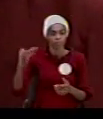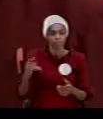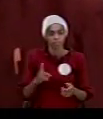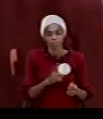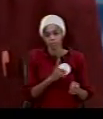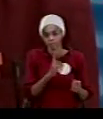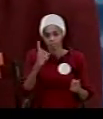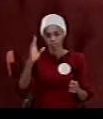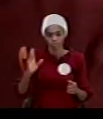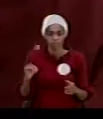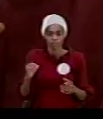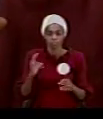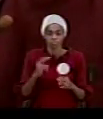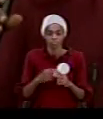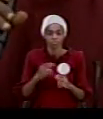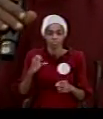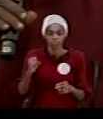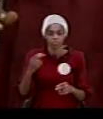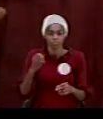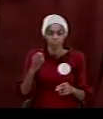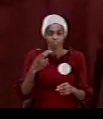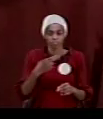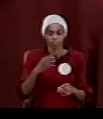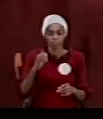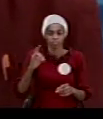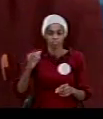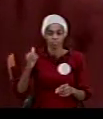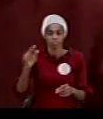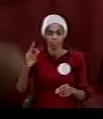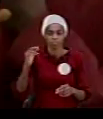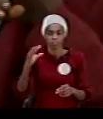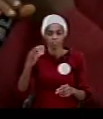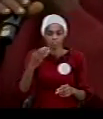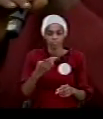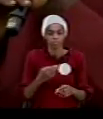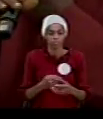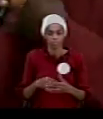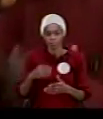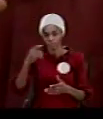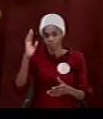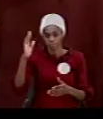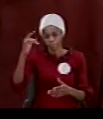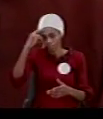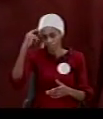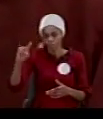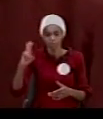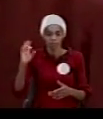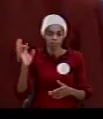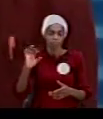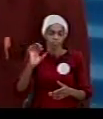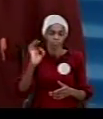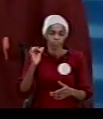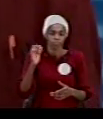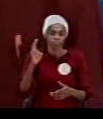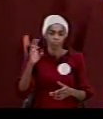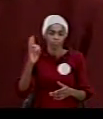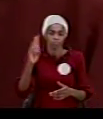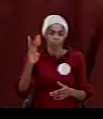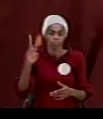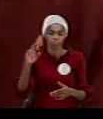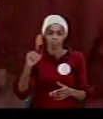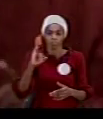Unwako by name, testifying on behalf of Favor Joseph. Favor Joseph have a surgical operation on her